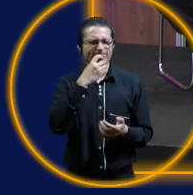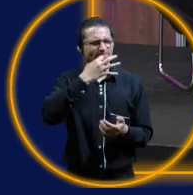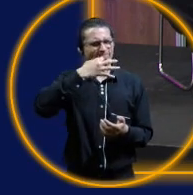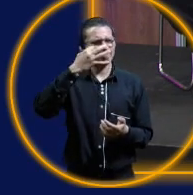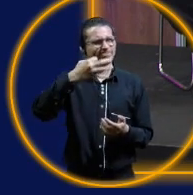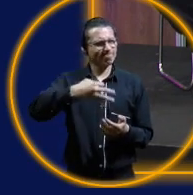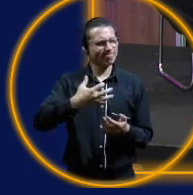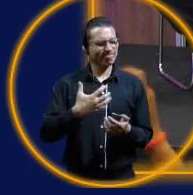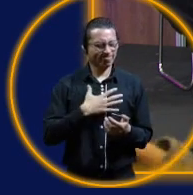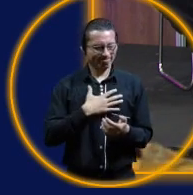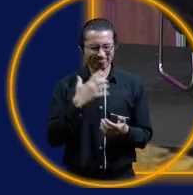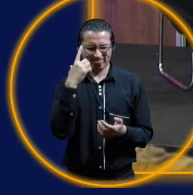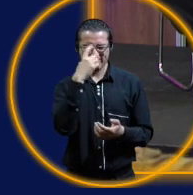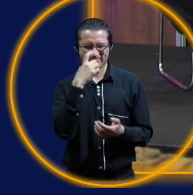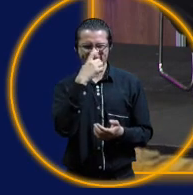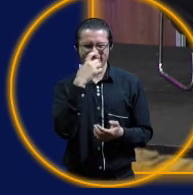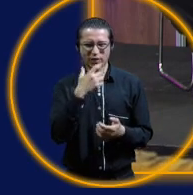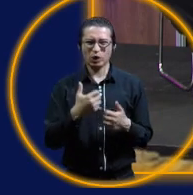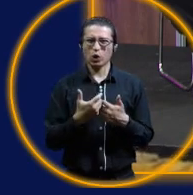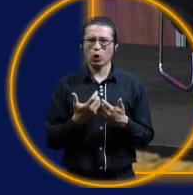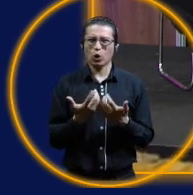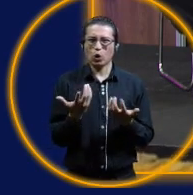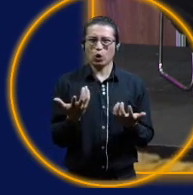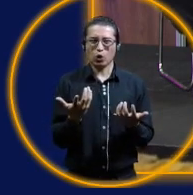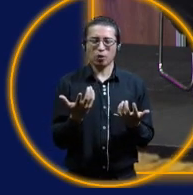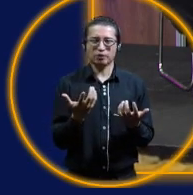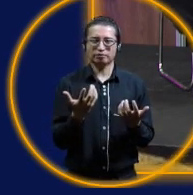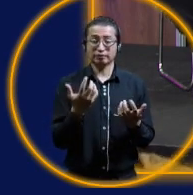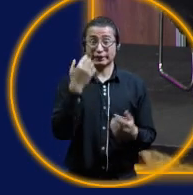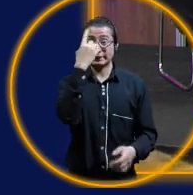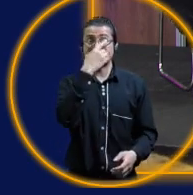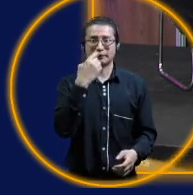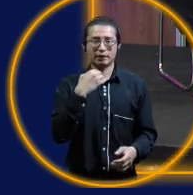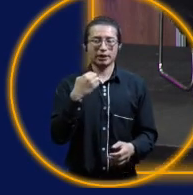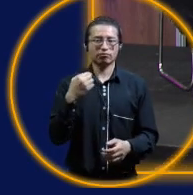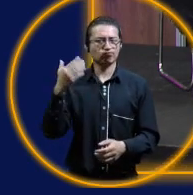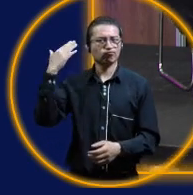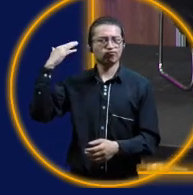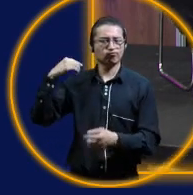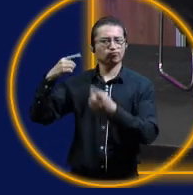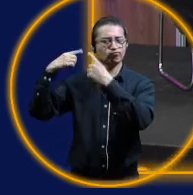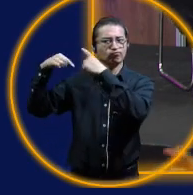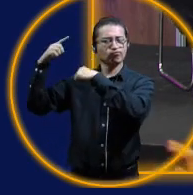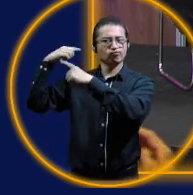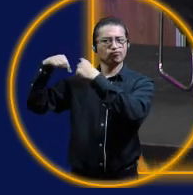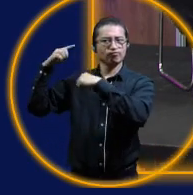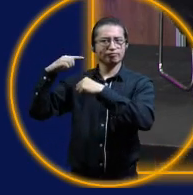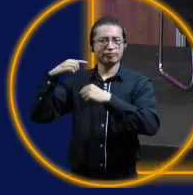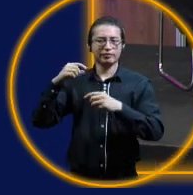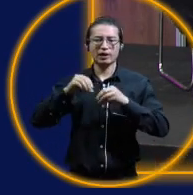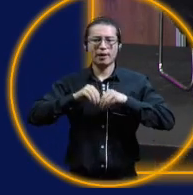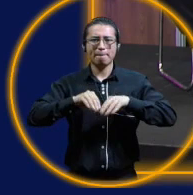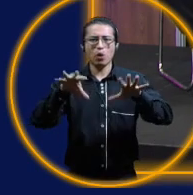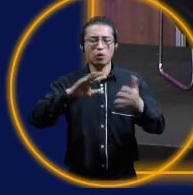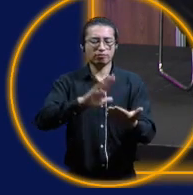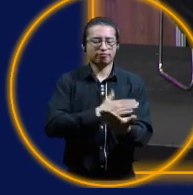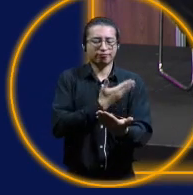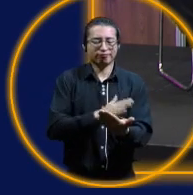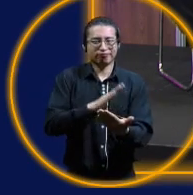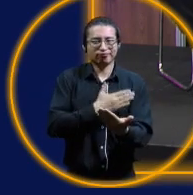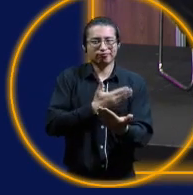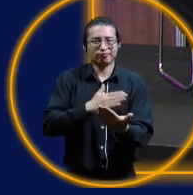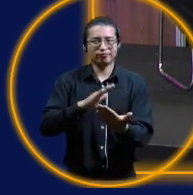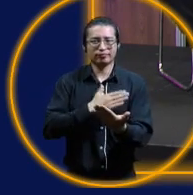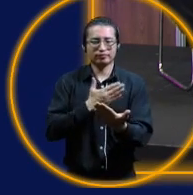in September, and the album is called My Dad Died, and it is